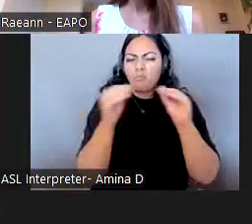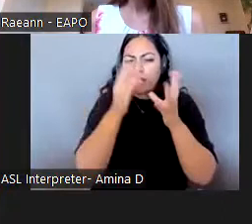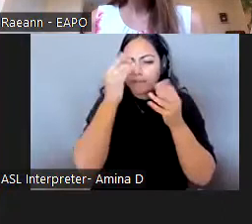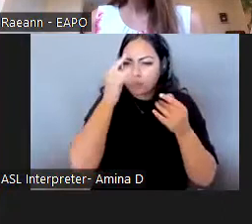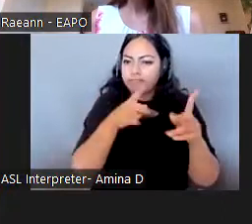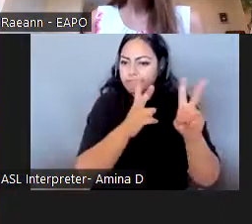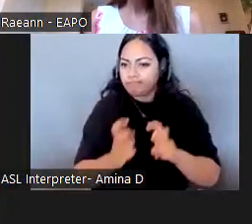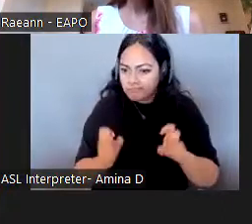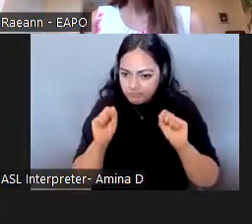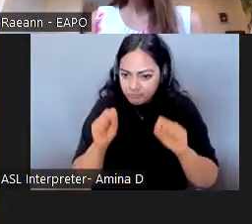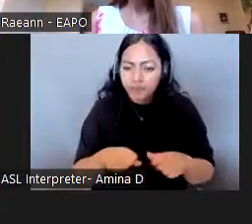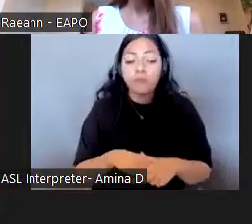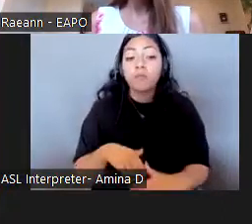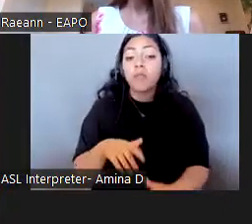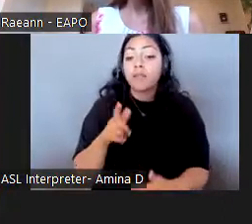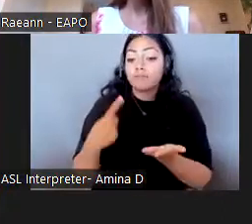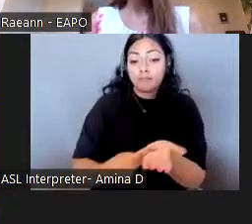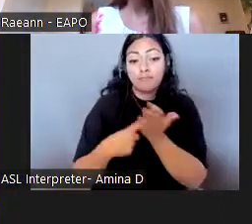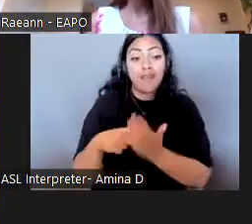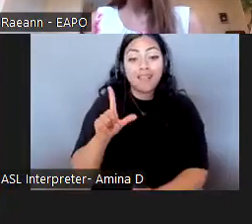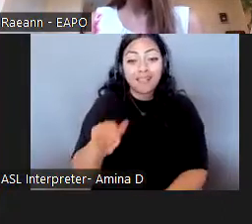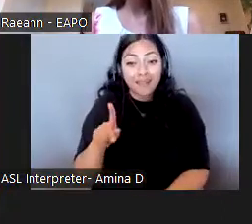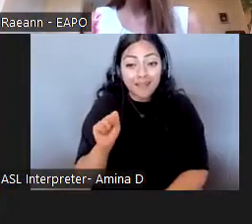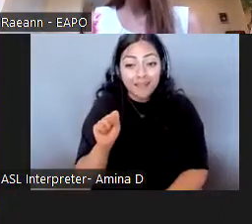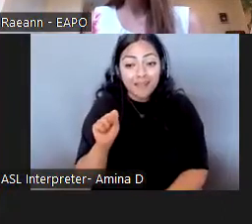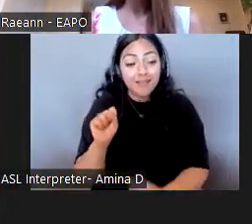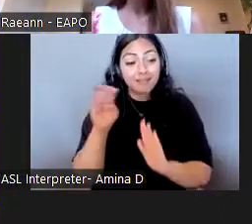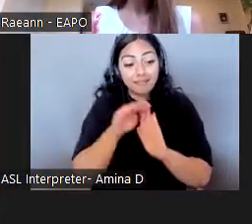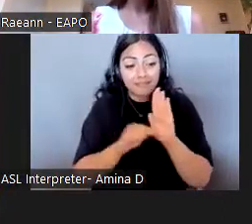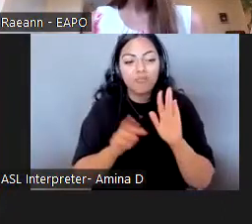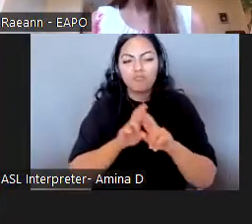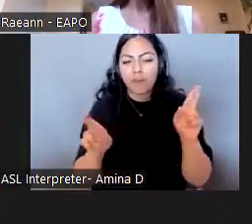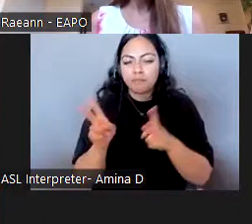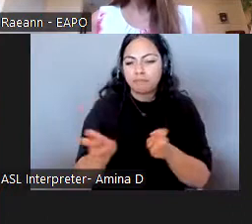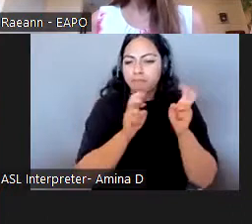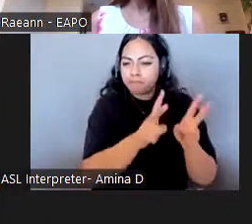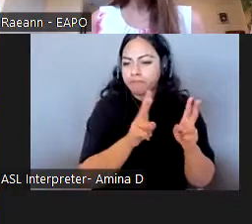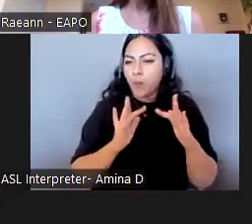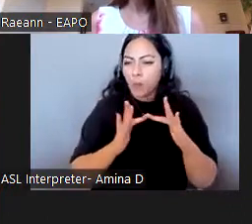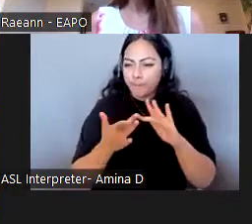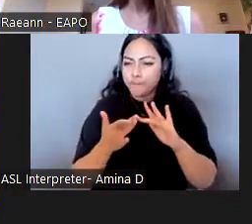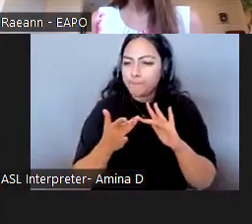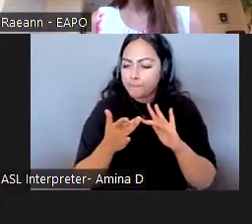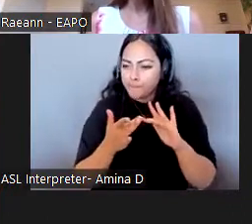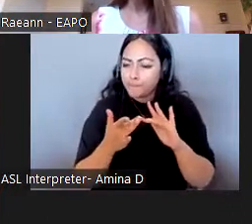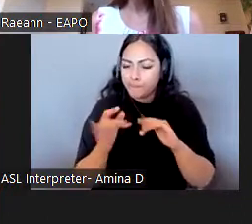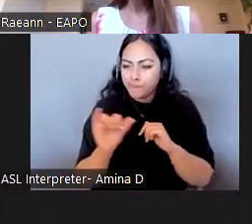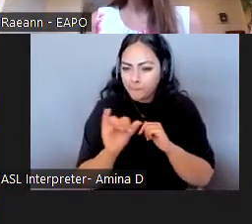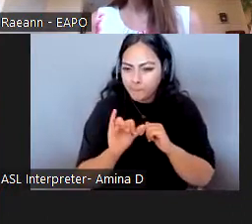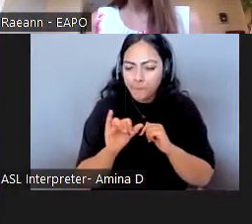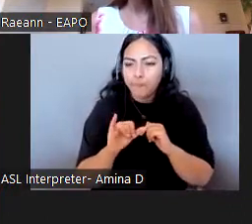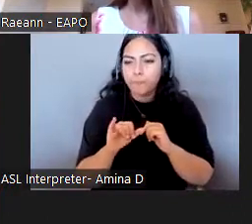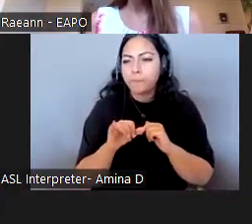talked about on the chat will be posted on the website for people to access as well. And Premila, I'm not sure if you want to talk about the